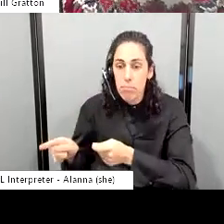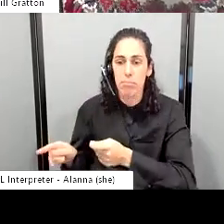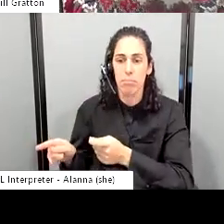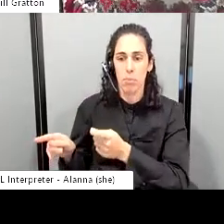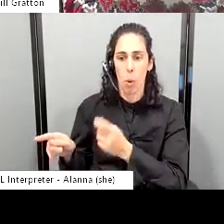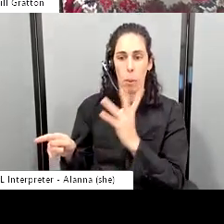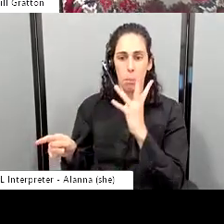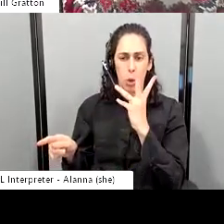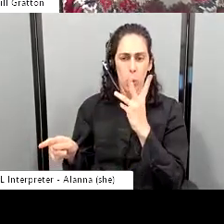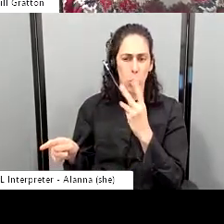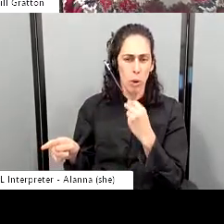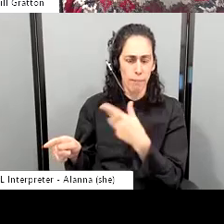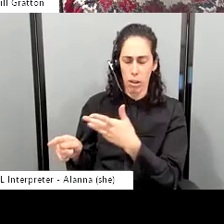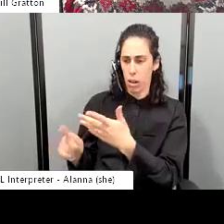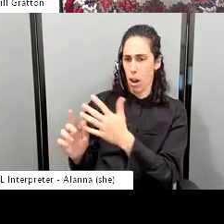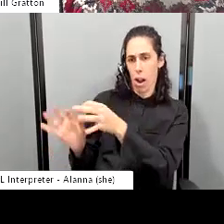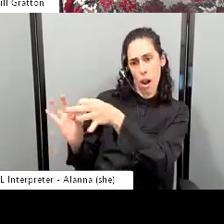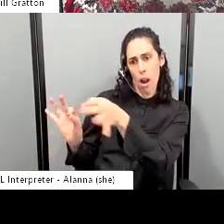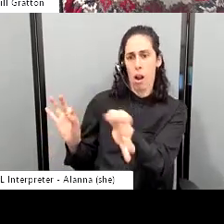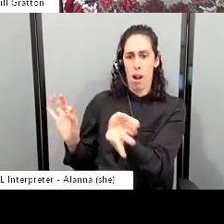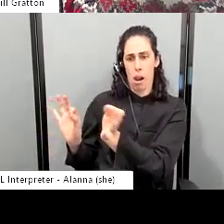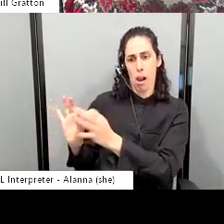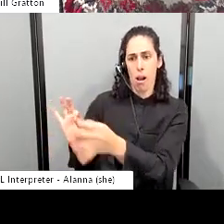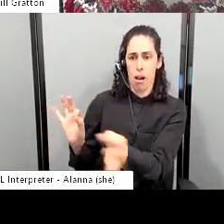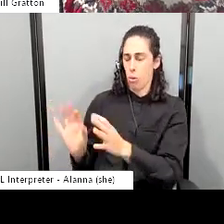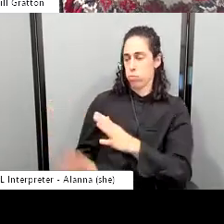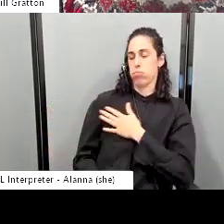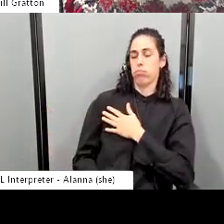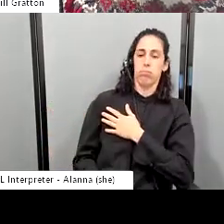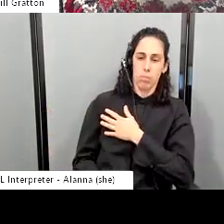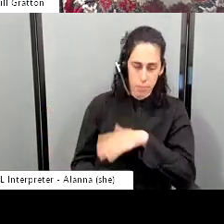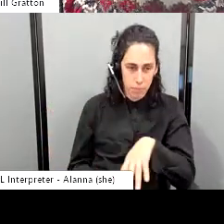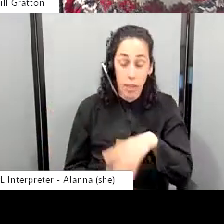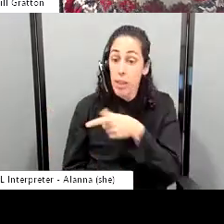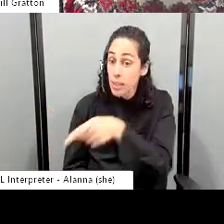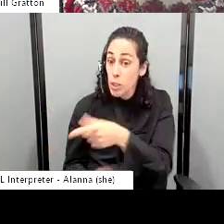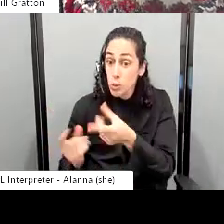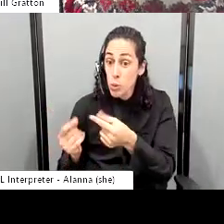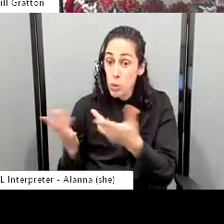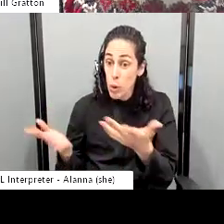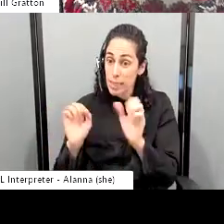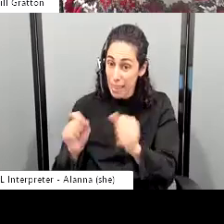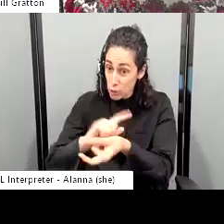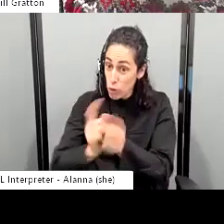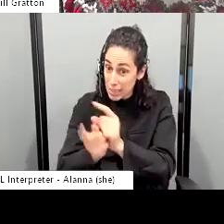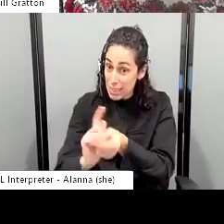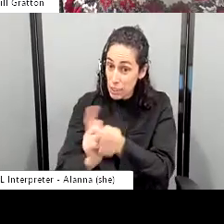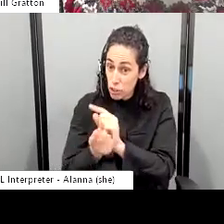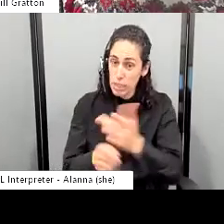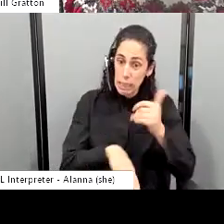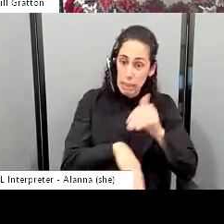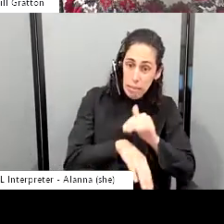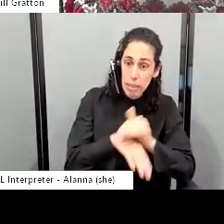that. Translation, either from English into another language or another language into English. And again, it's